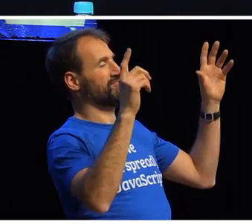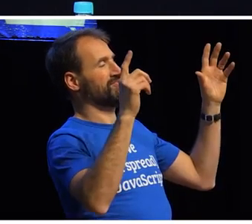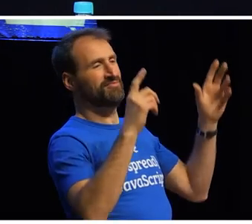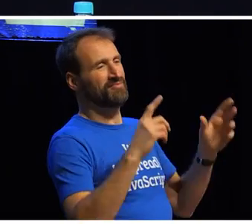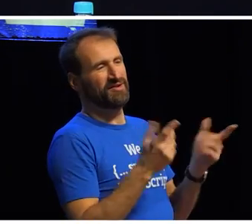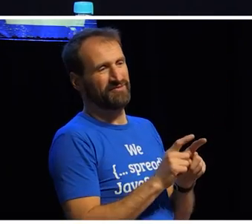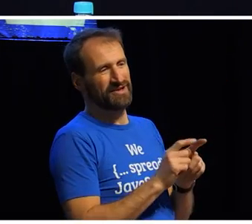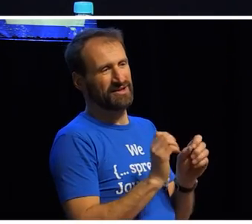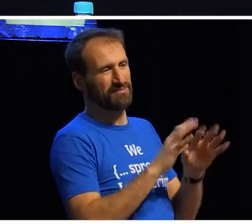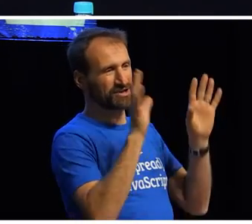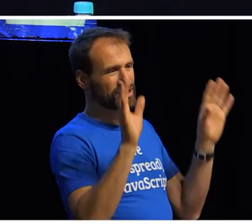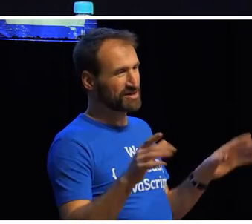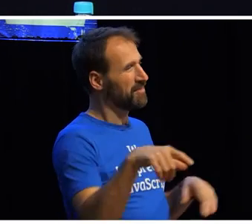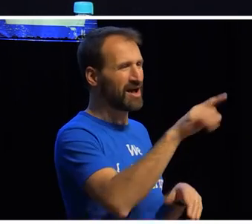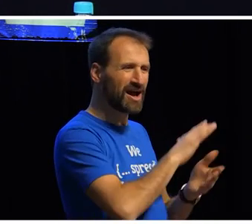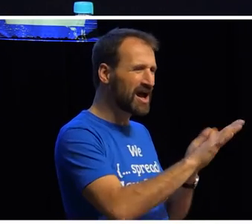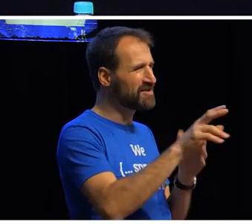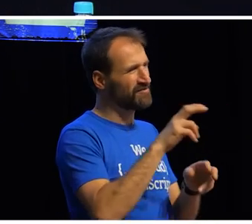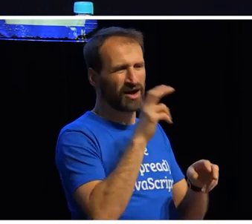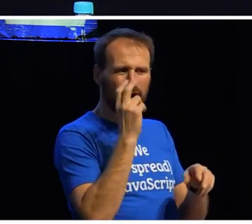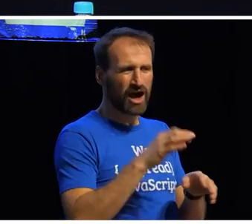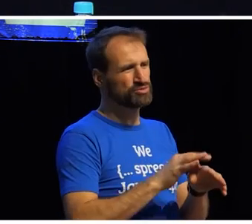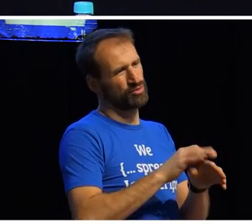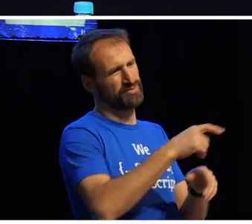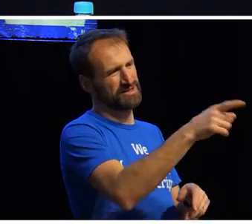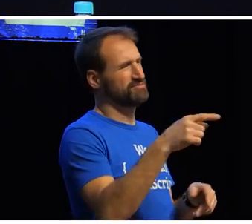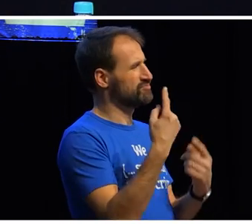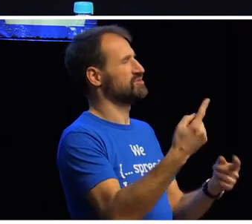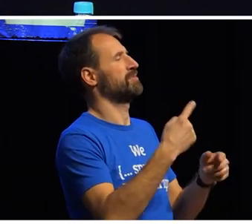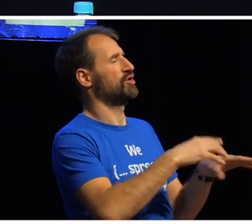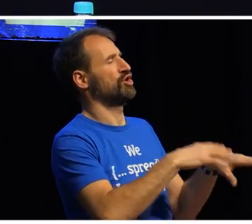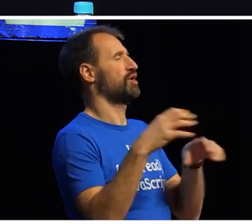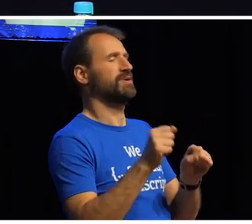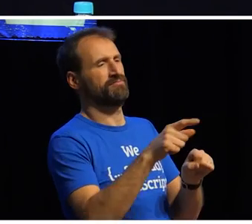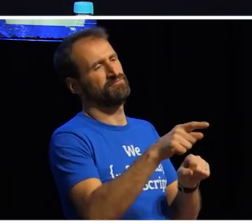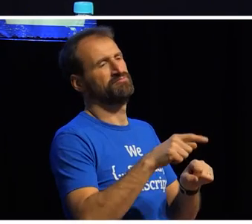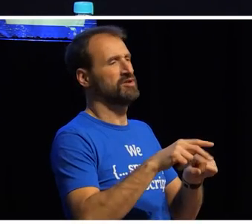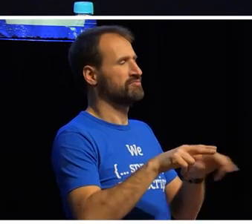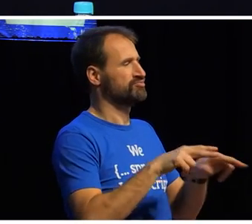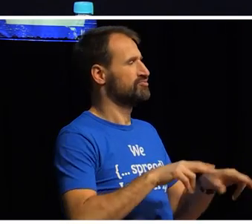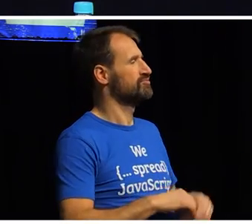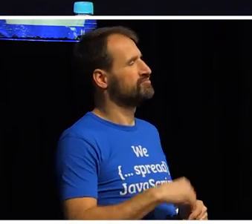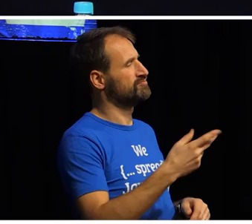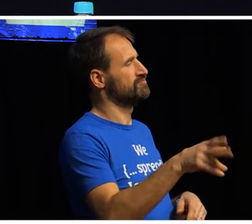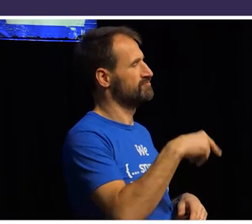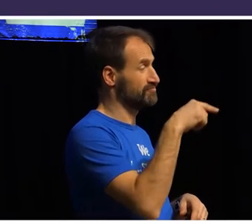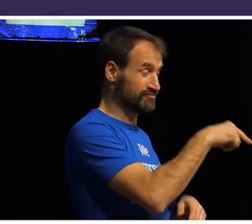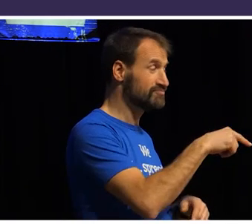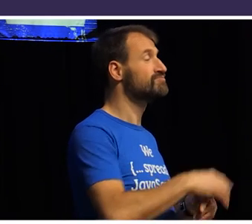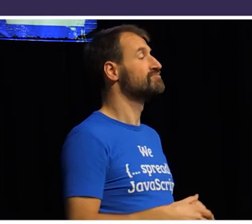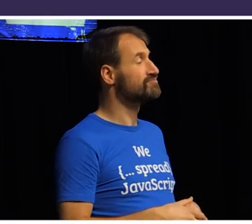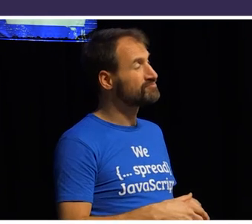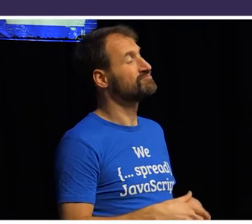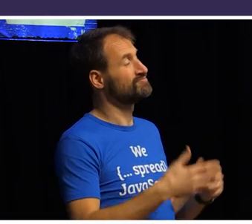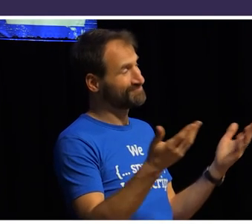just sort of try it out and take over protect yourself going back here so yeah